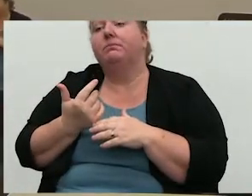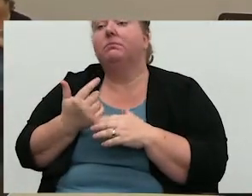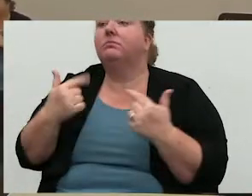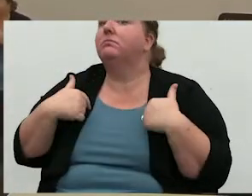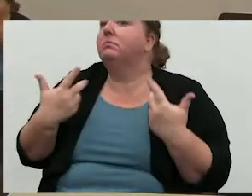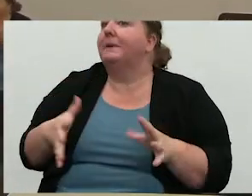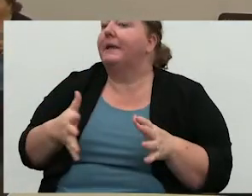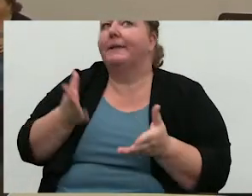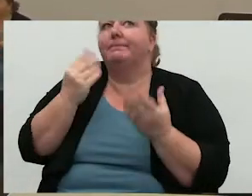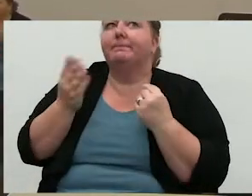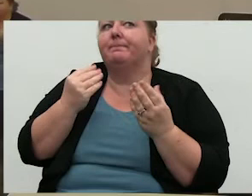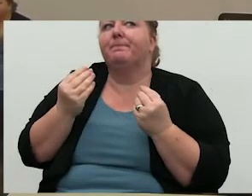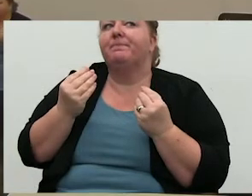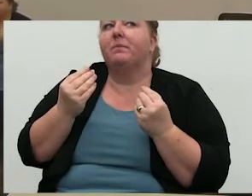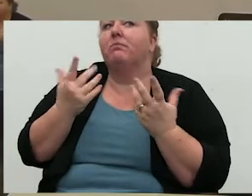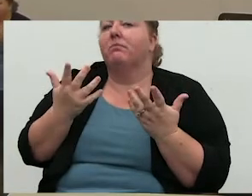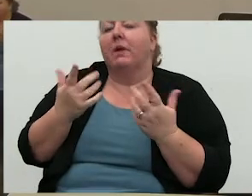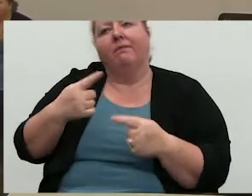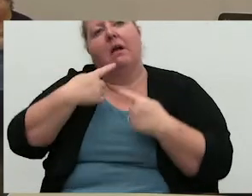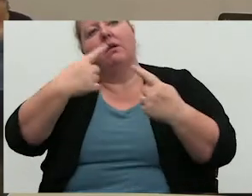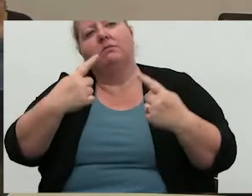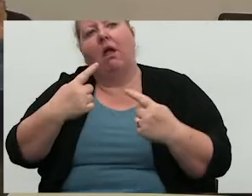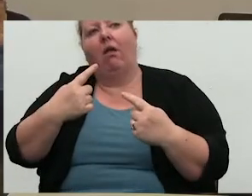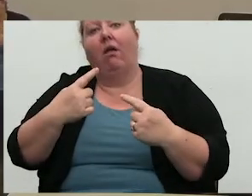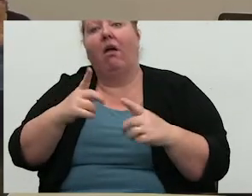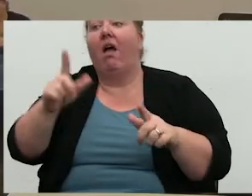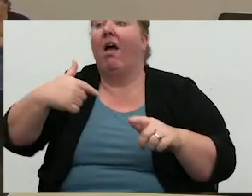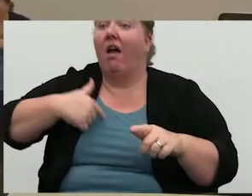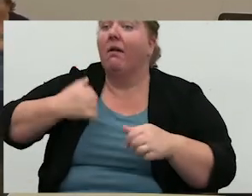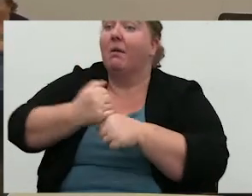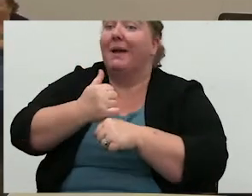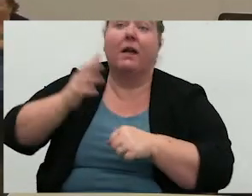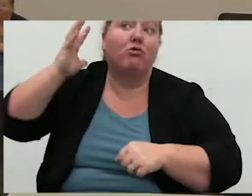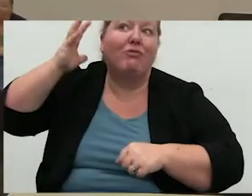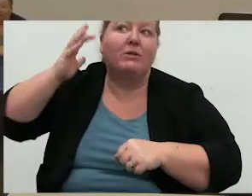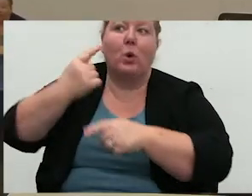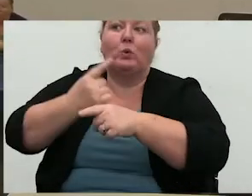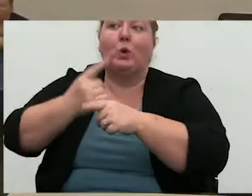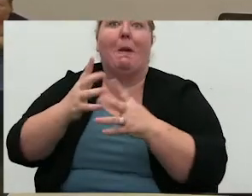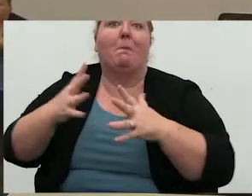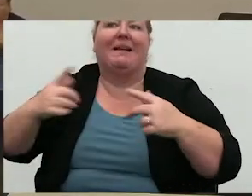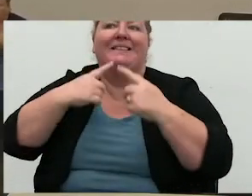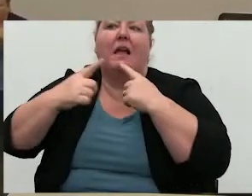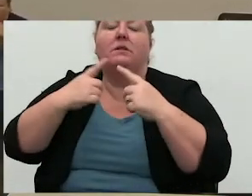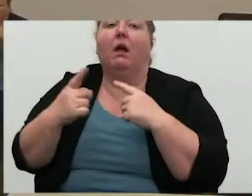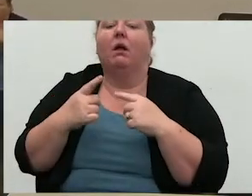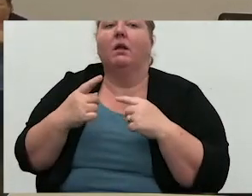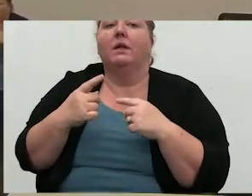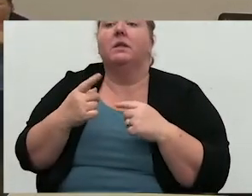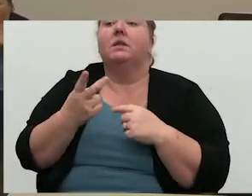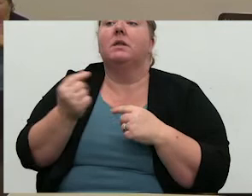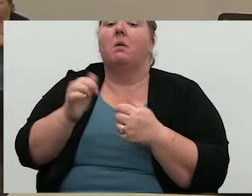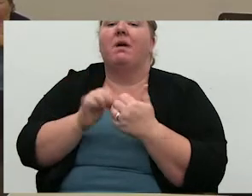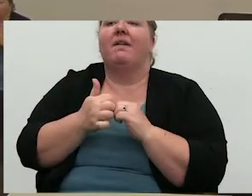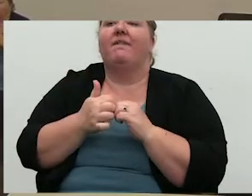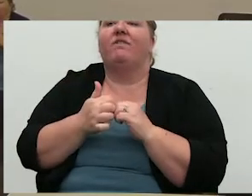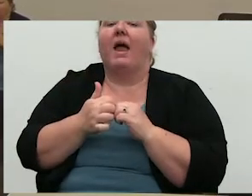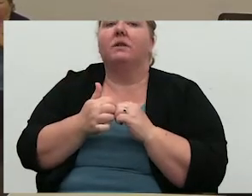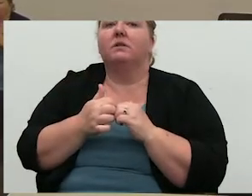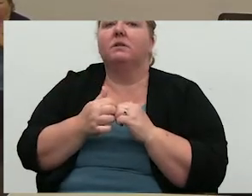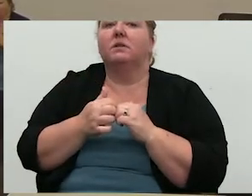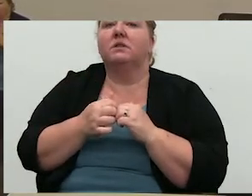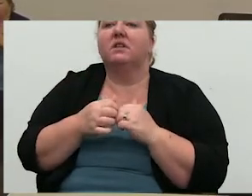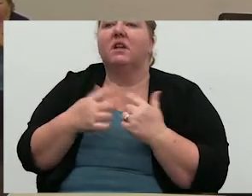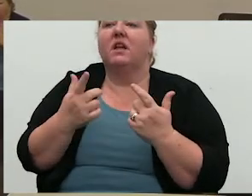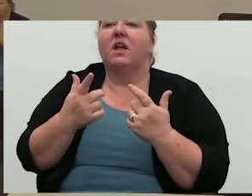I learned was that when I told people I was making a radio program about big data, some of my friends took the opportunity